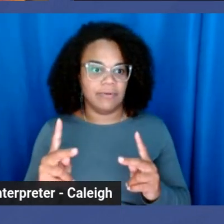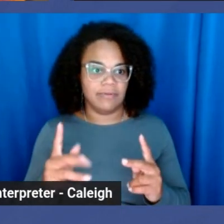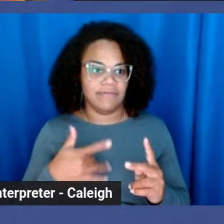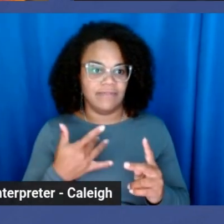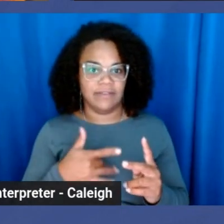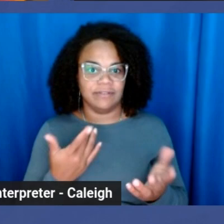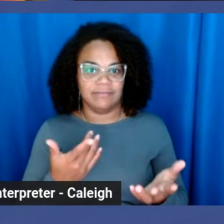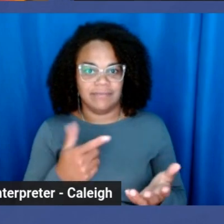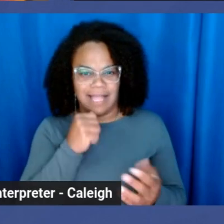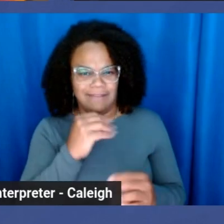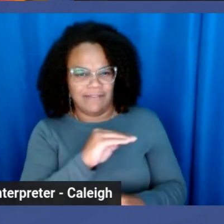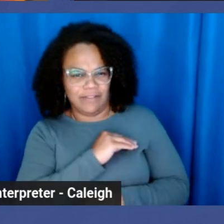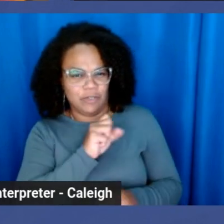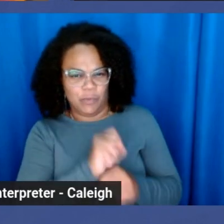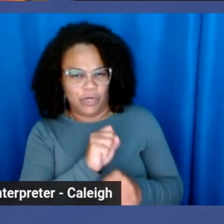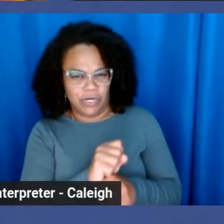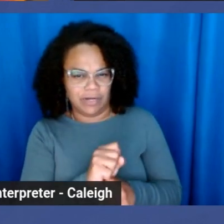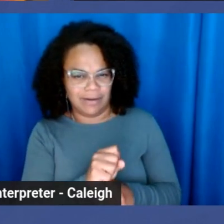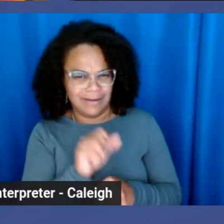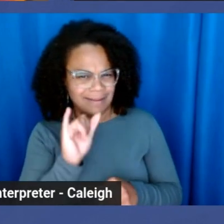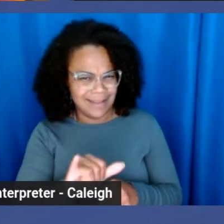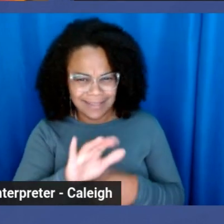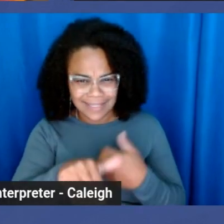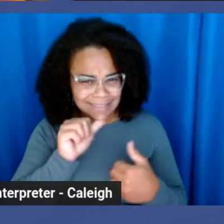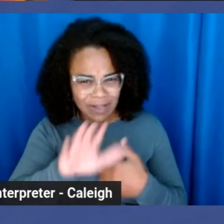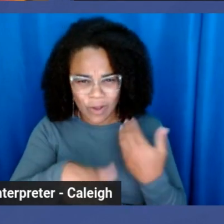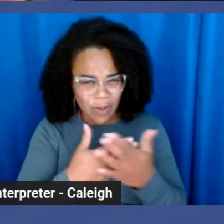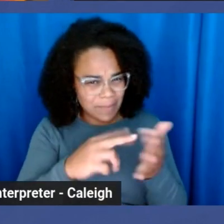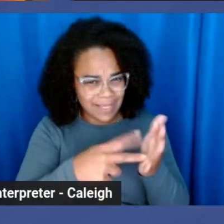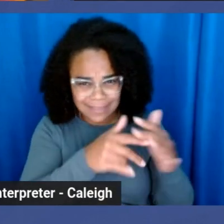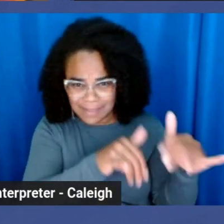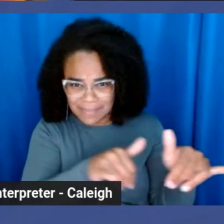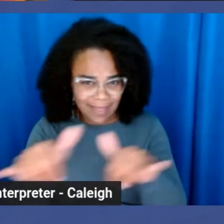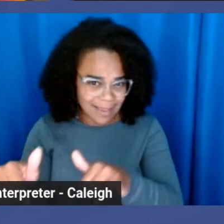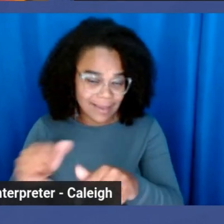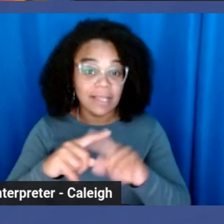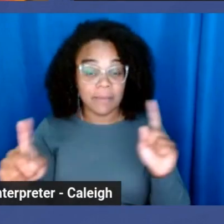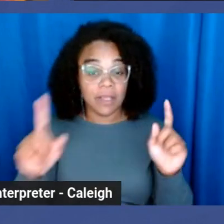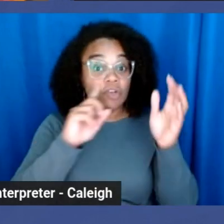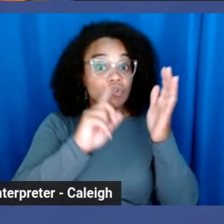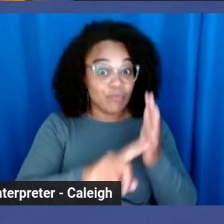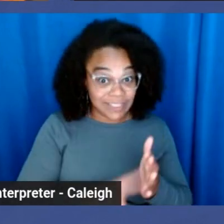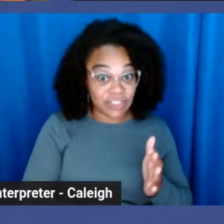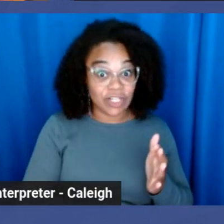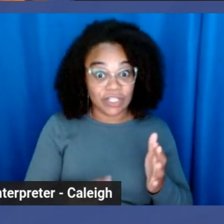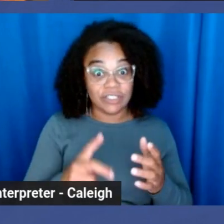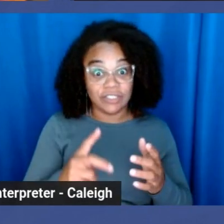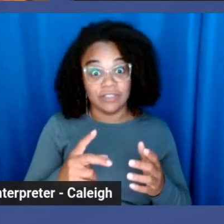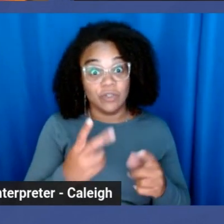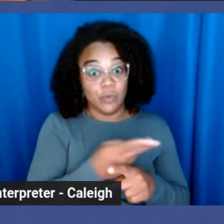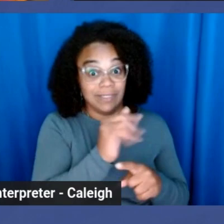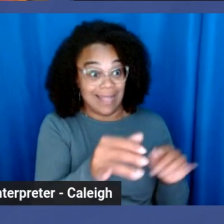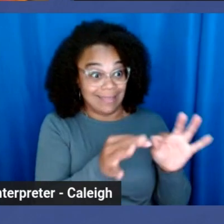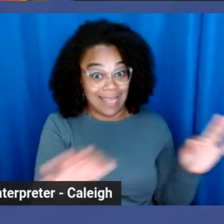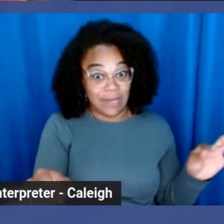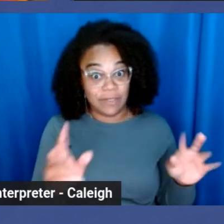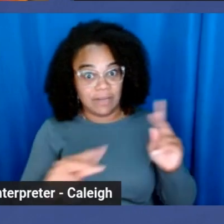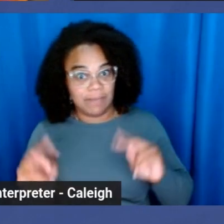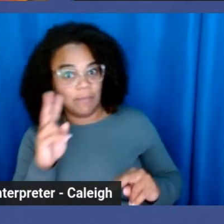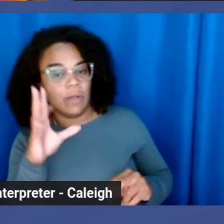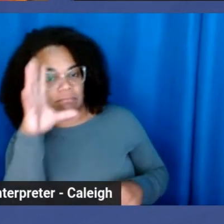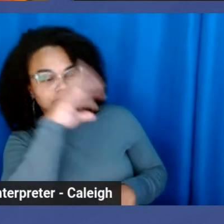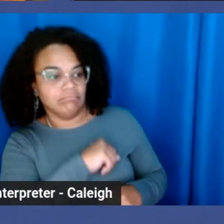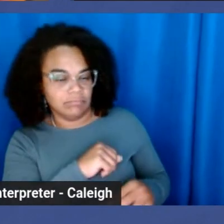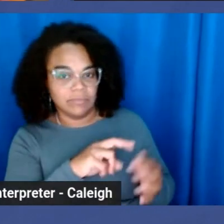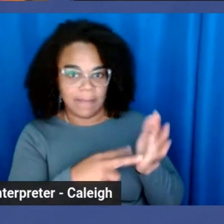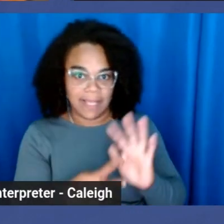at work, right? Those are not all the same thing, but research will, people might take that language from research because research isn't clarifying,